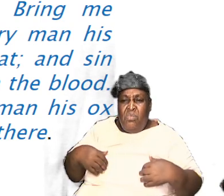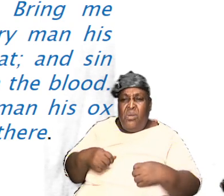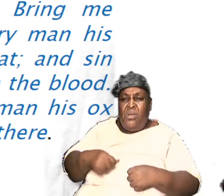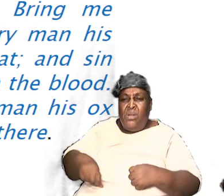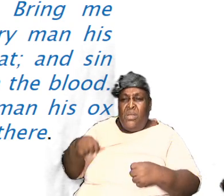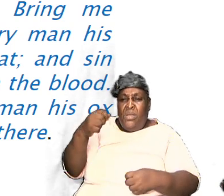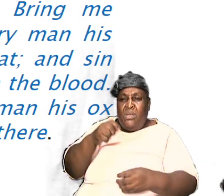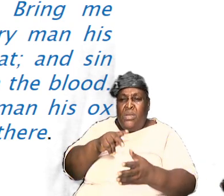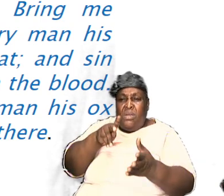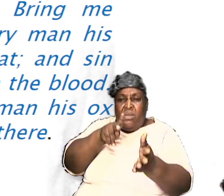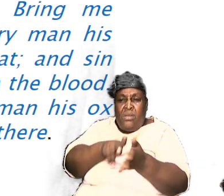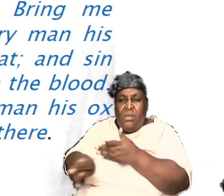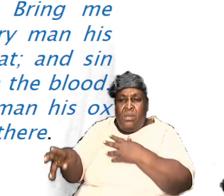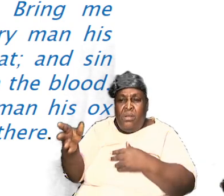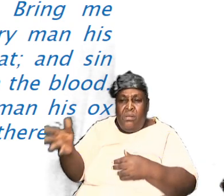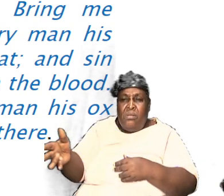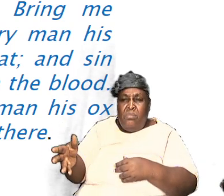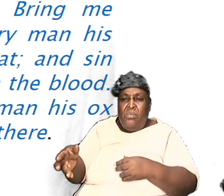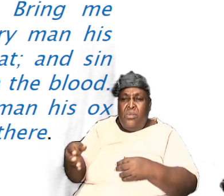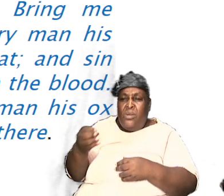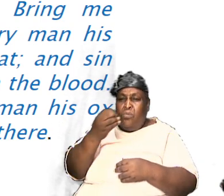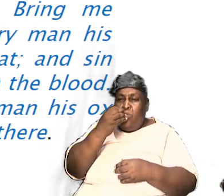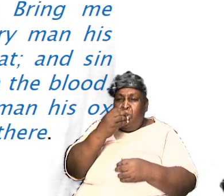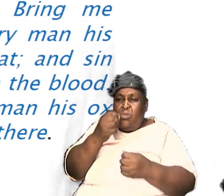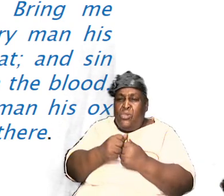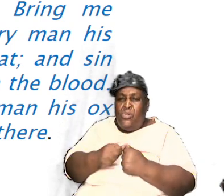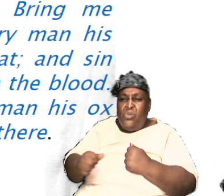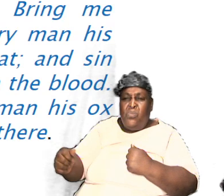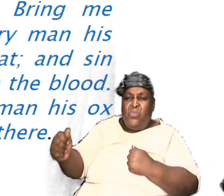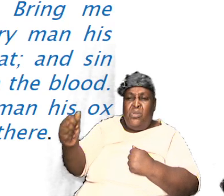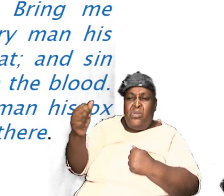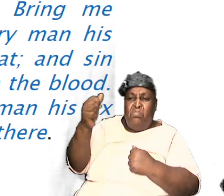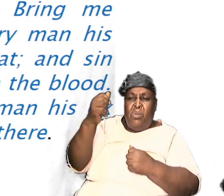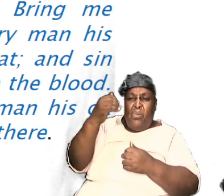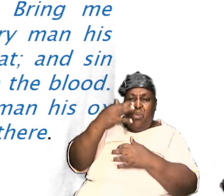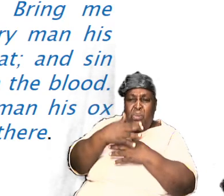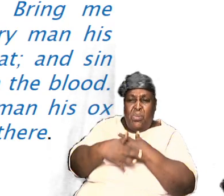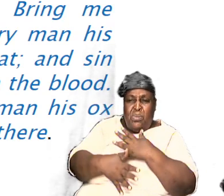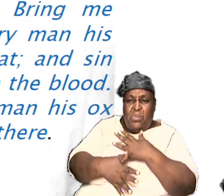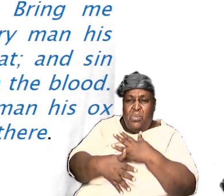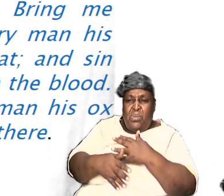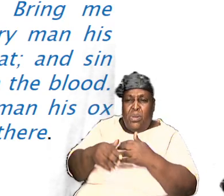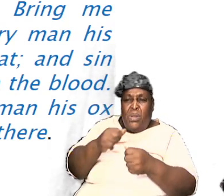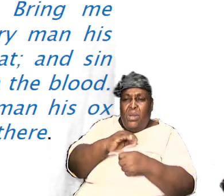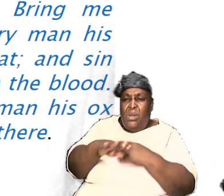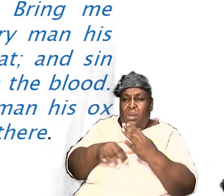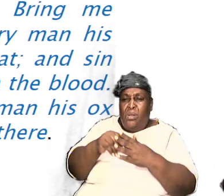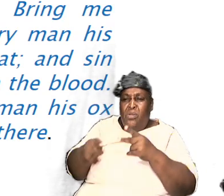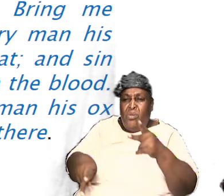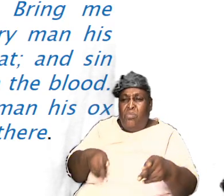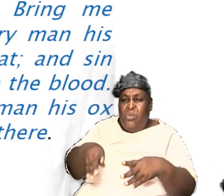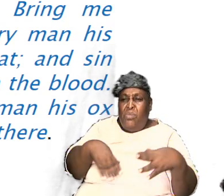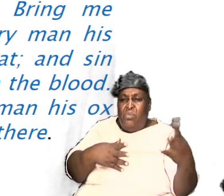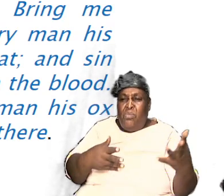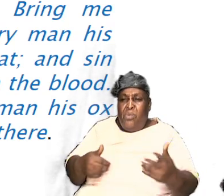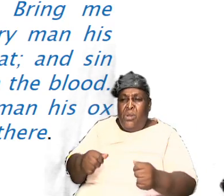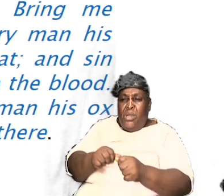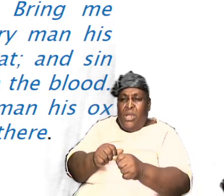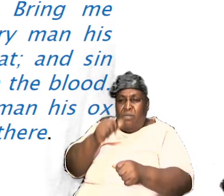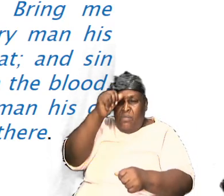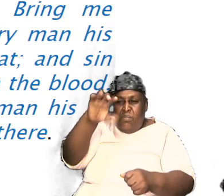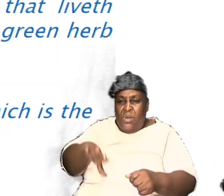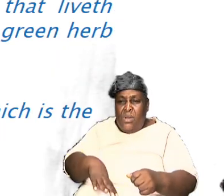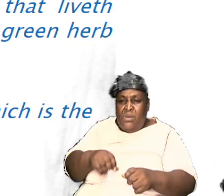blood. And all the people brought every man is up with him that night, and slew them there.